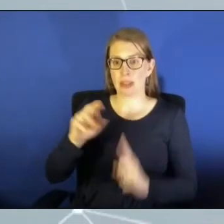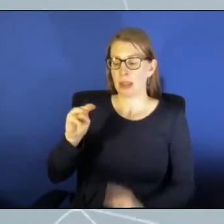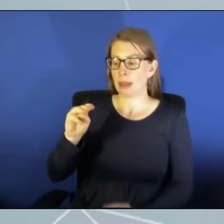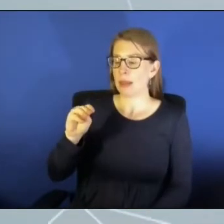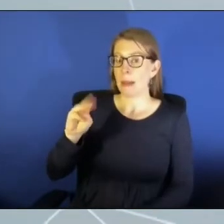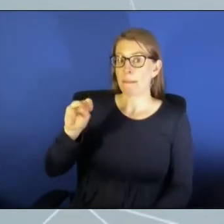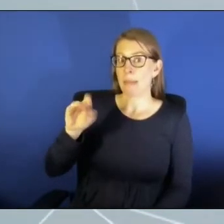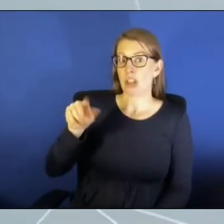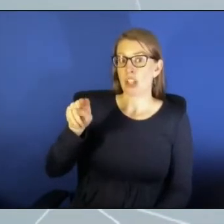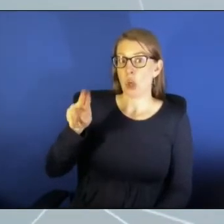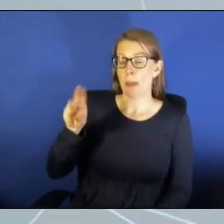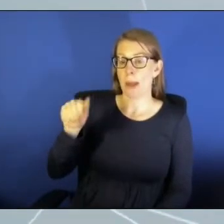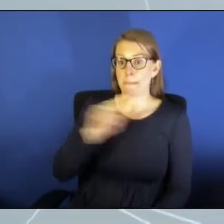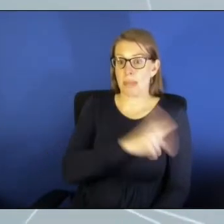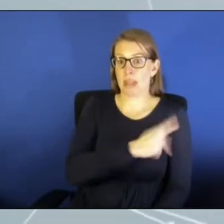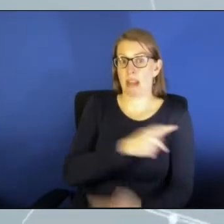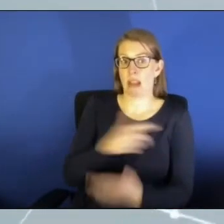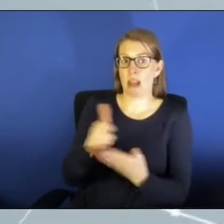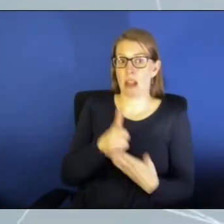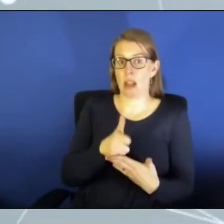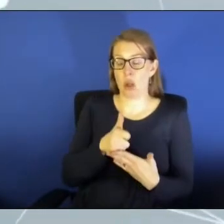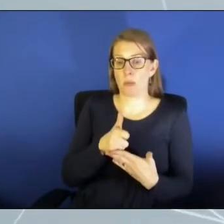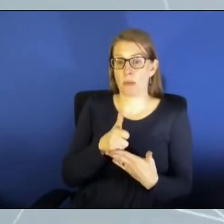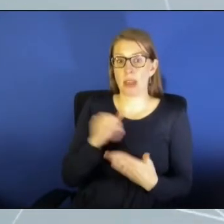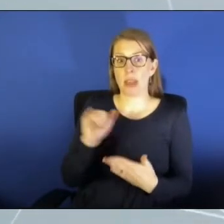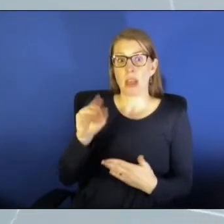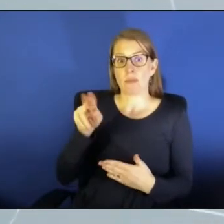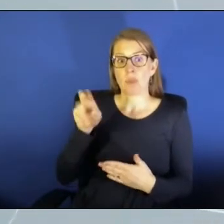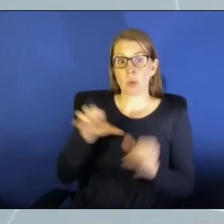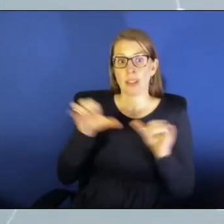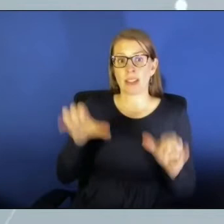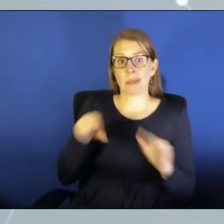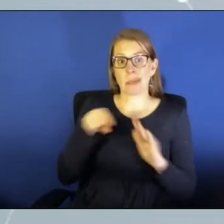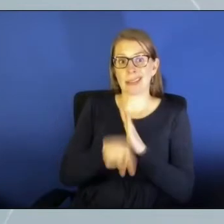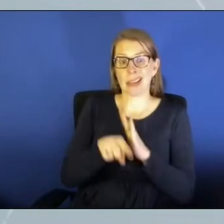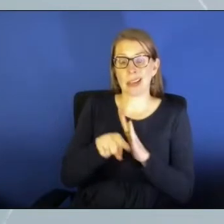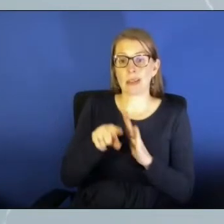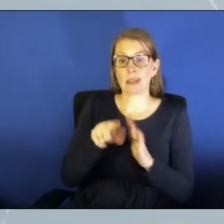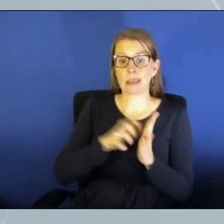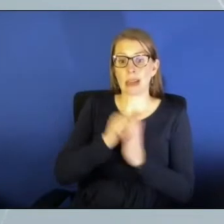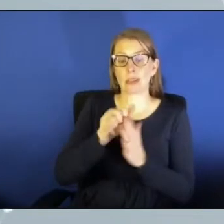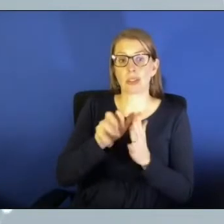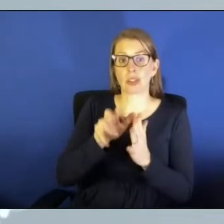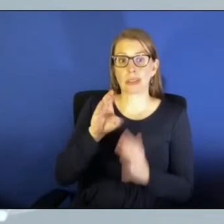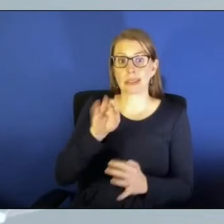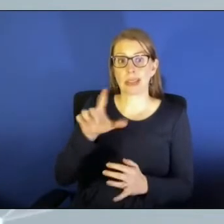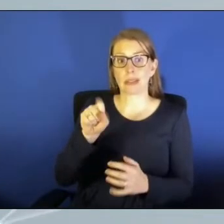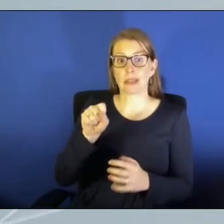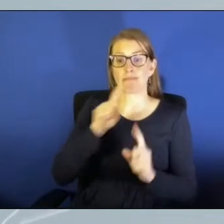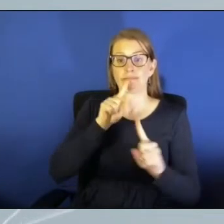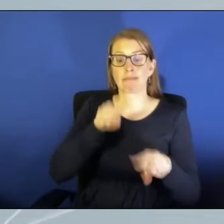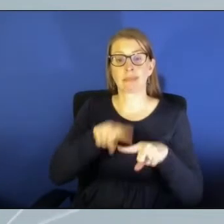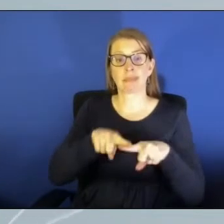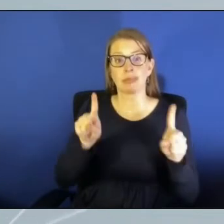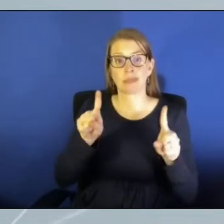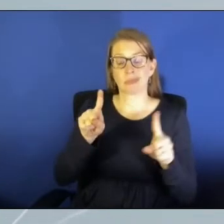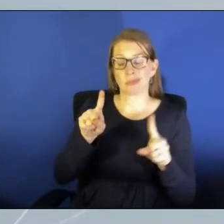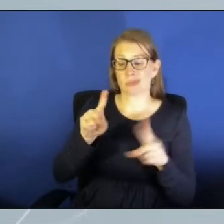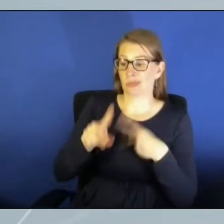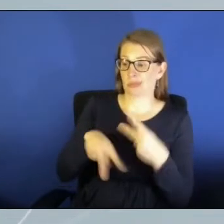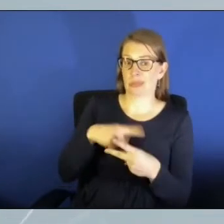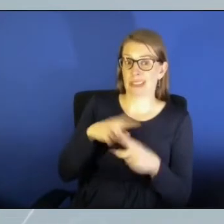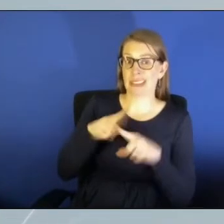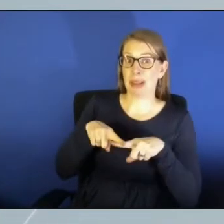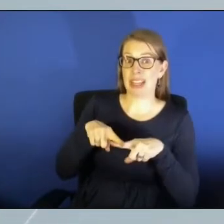that helps their immune system kill cancer cells respond to treatment differently depending on the types of microbes in their gut. Are we